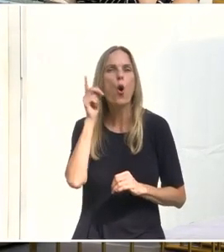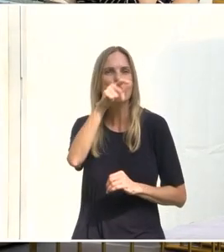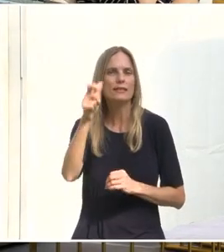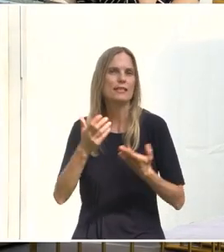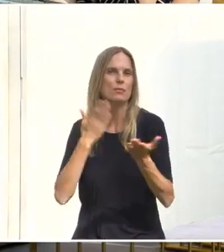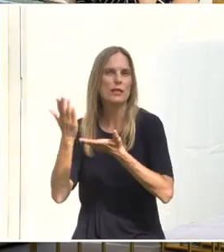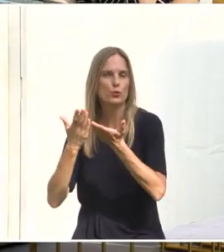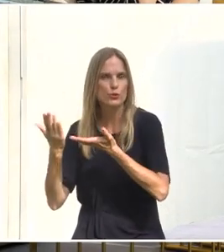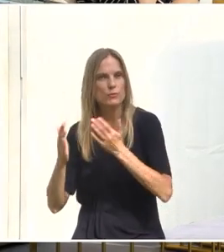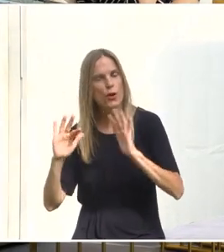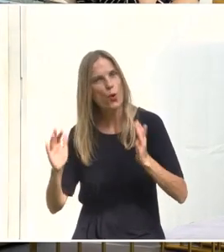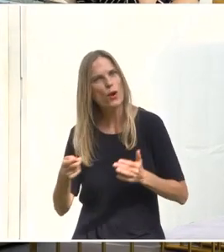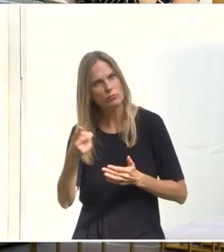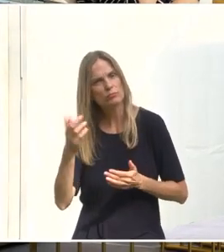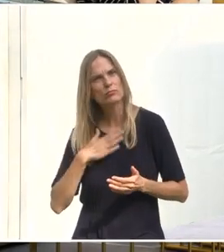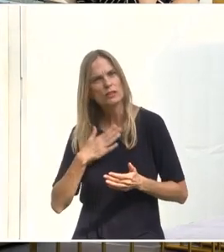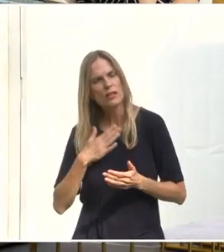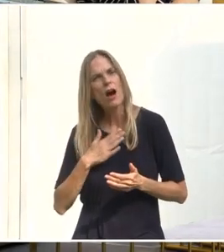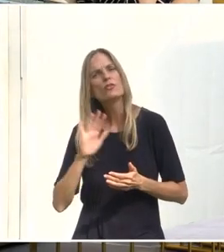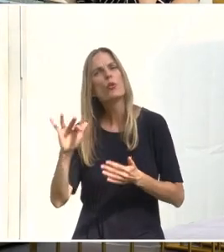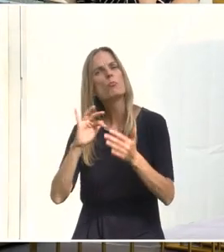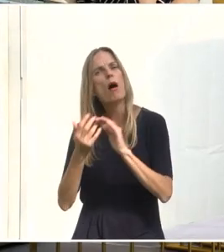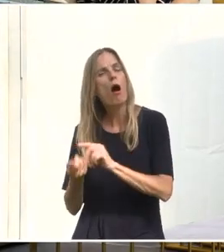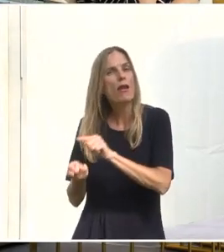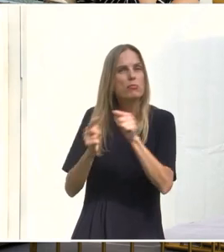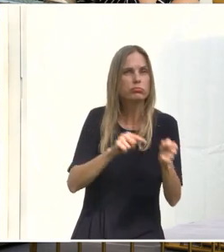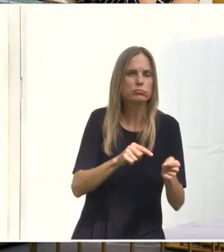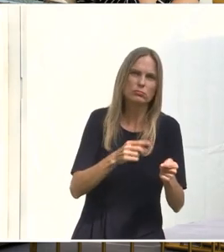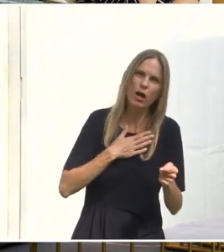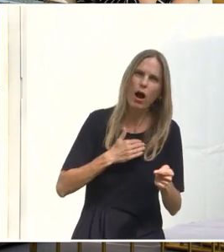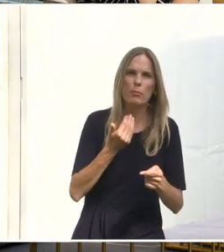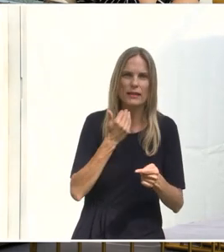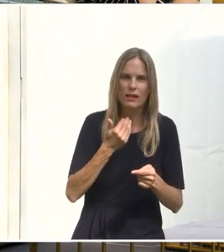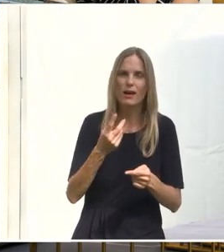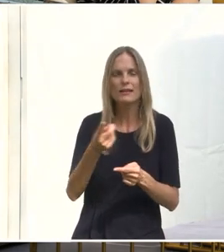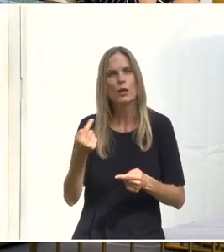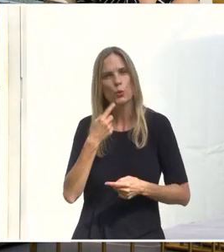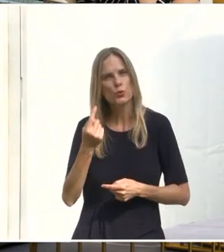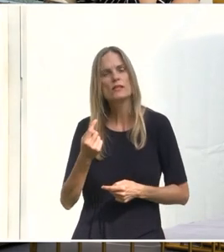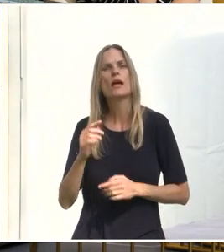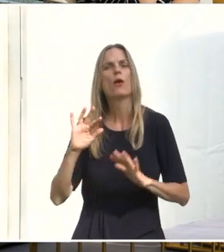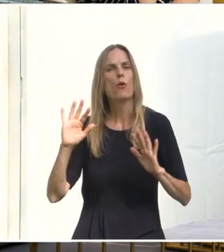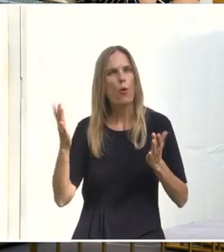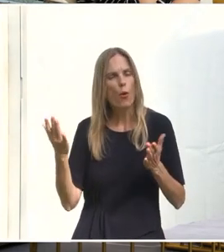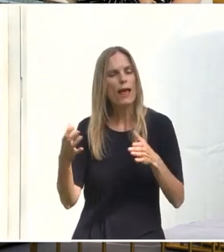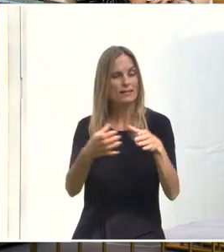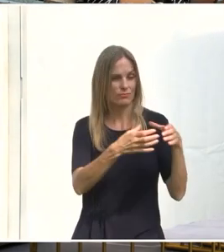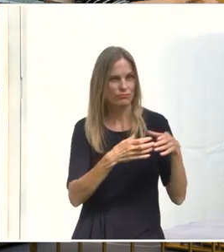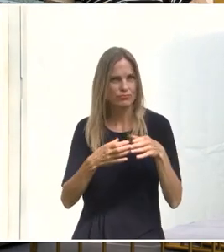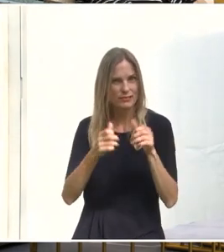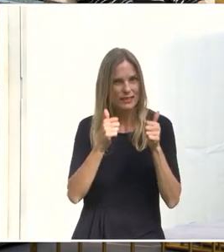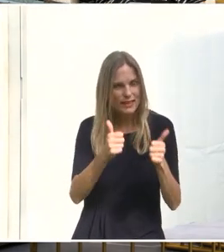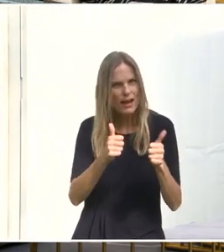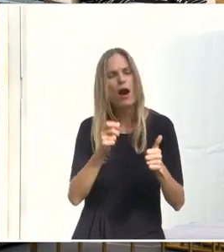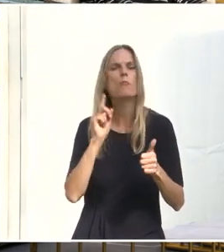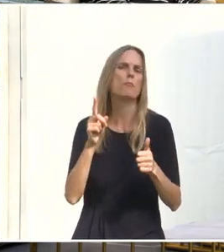like if they want to move to the countryside, they said one reason also to have the good community with whom you have the connection.